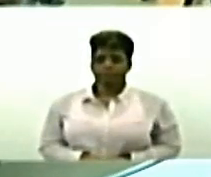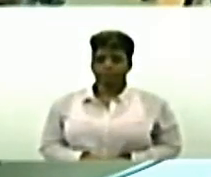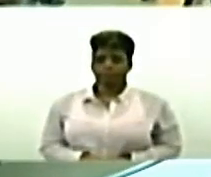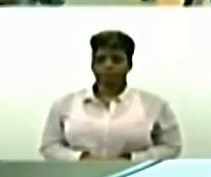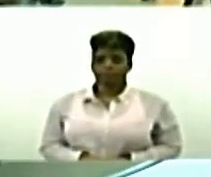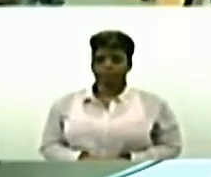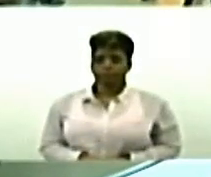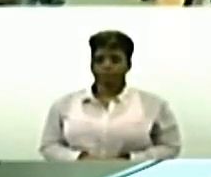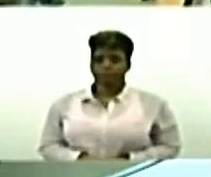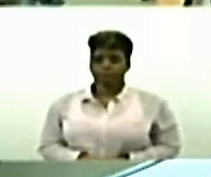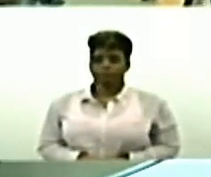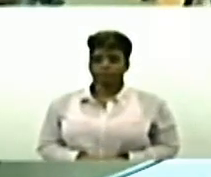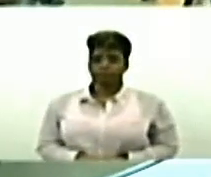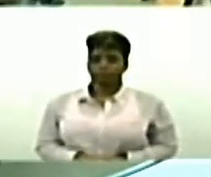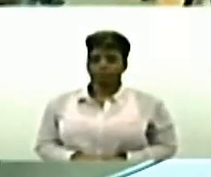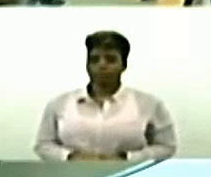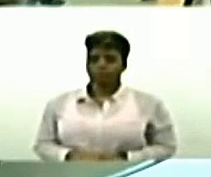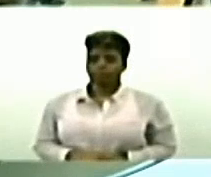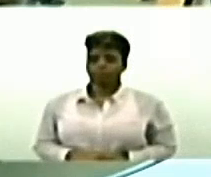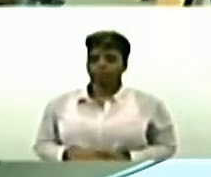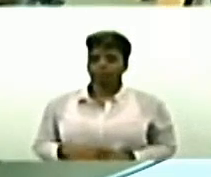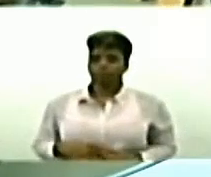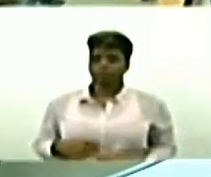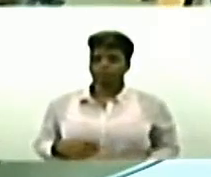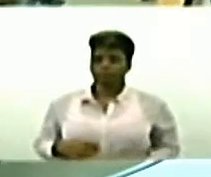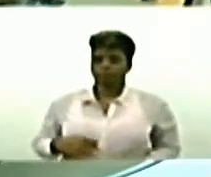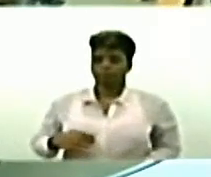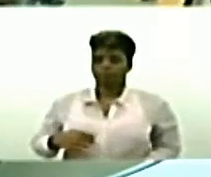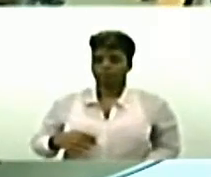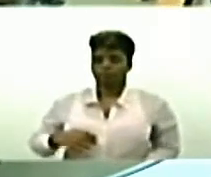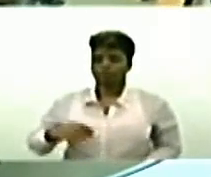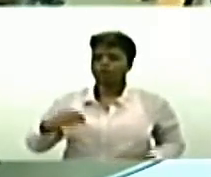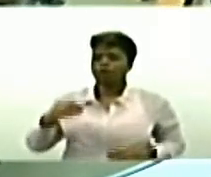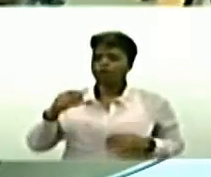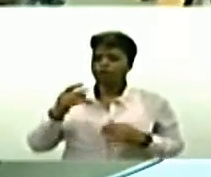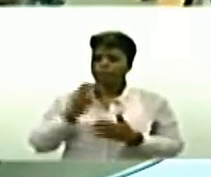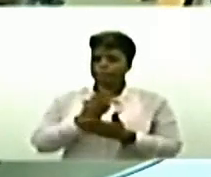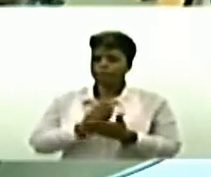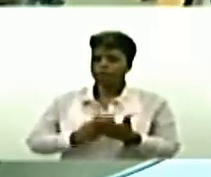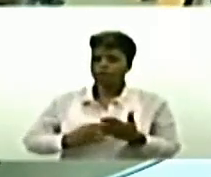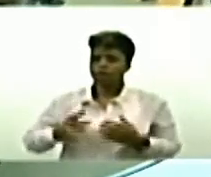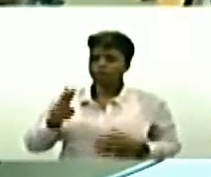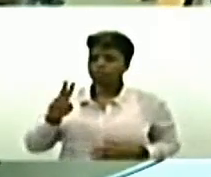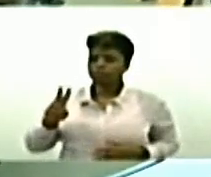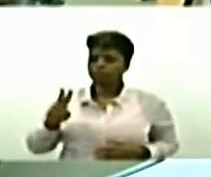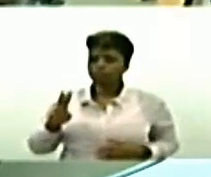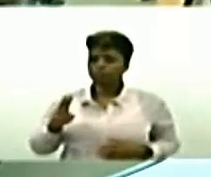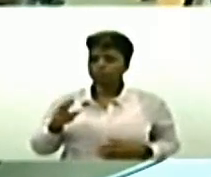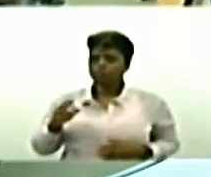Clause 2, amendment to Section 12 of the Principal Act.